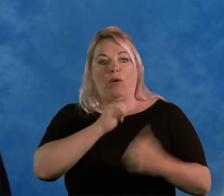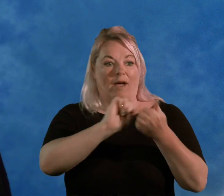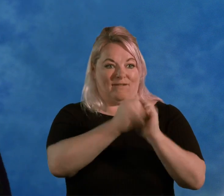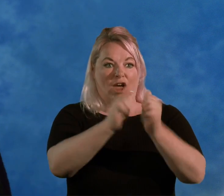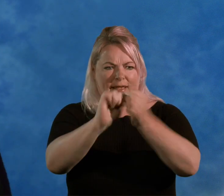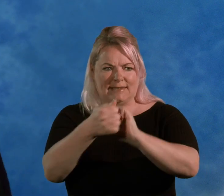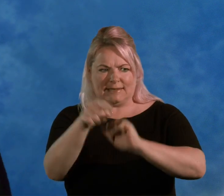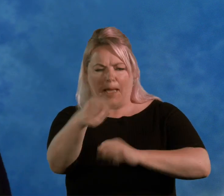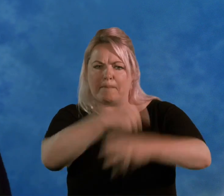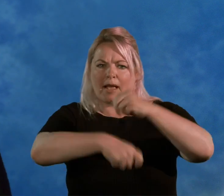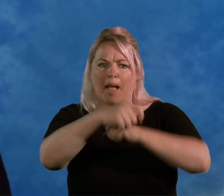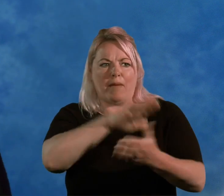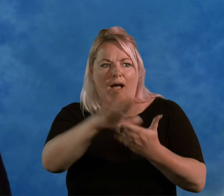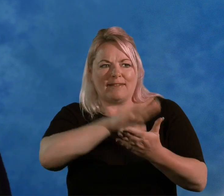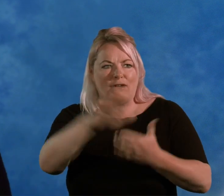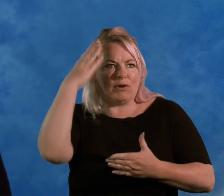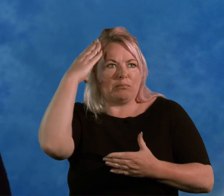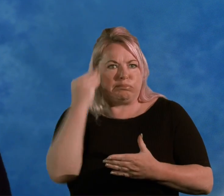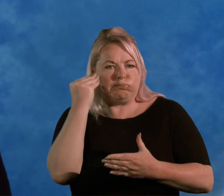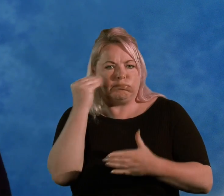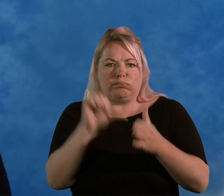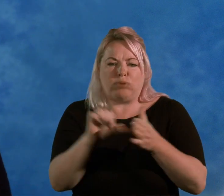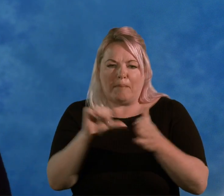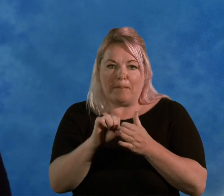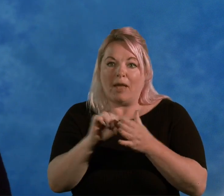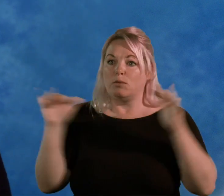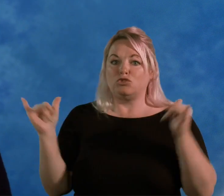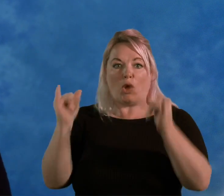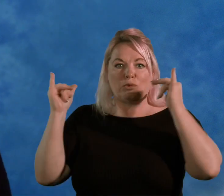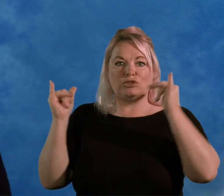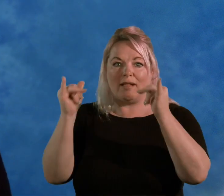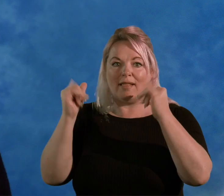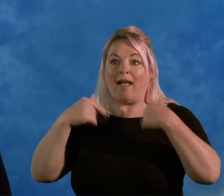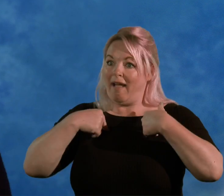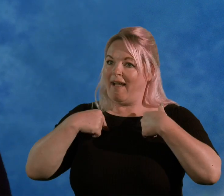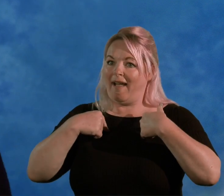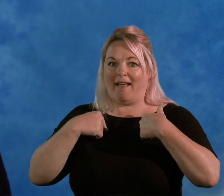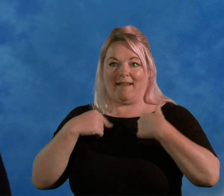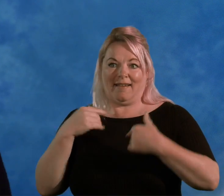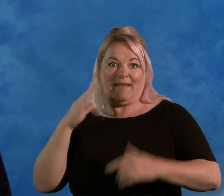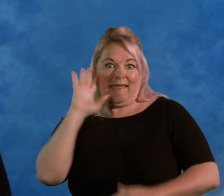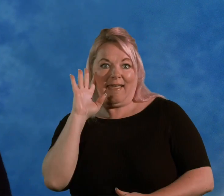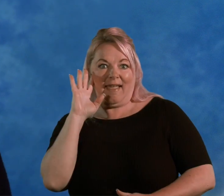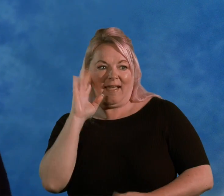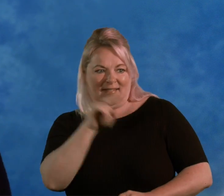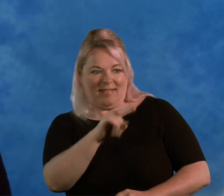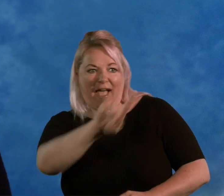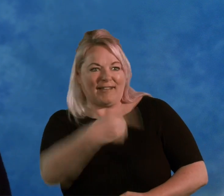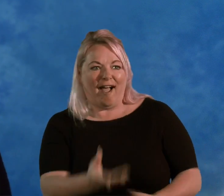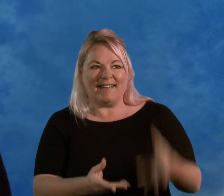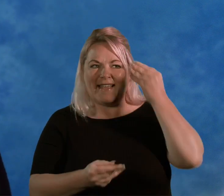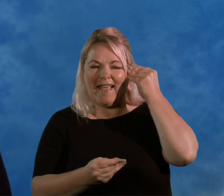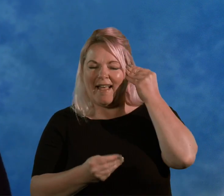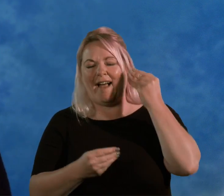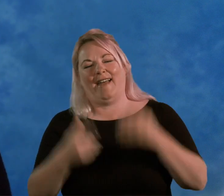our friends are developing hearing problems. And in social situations now, I sometimes hear better than they